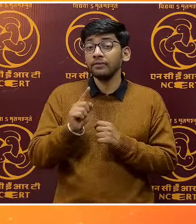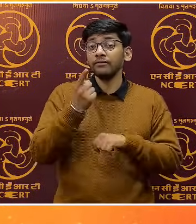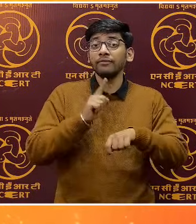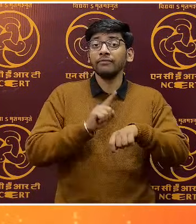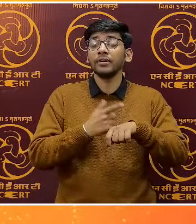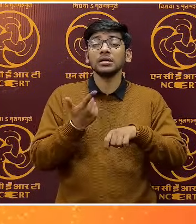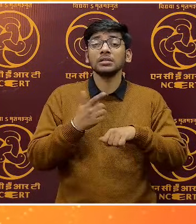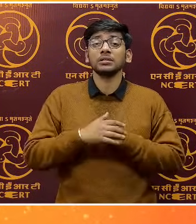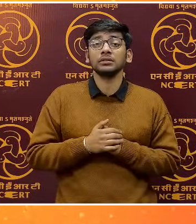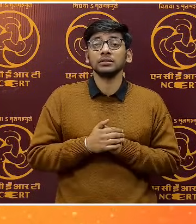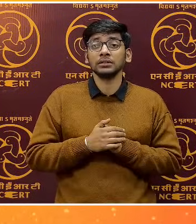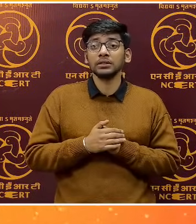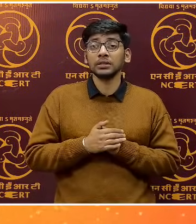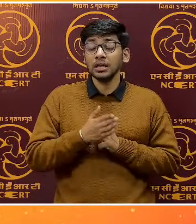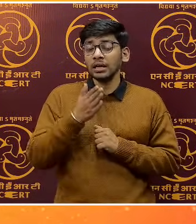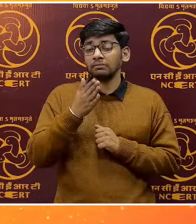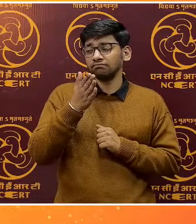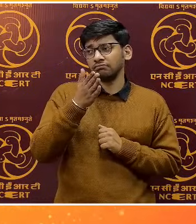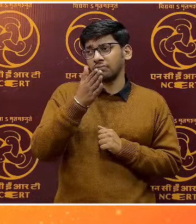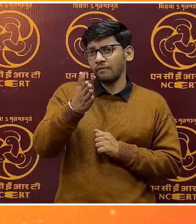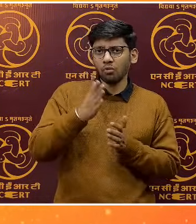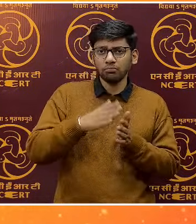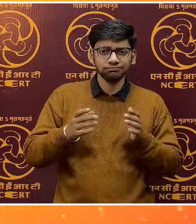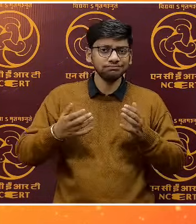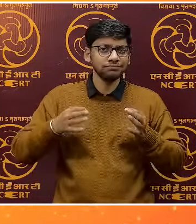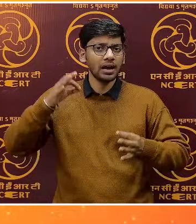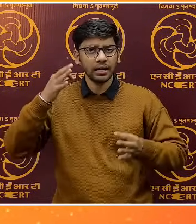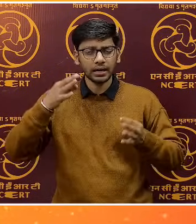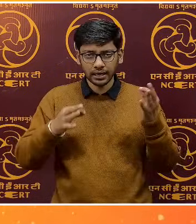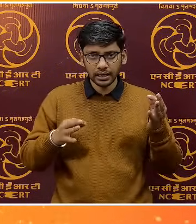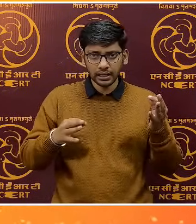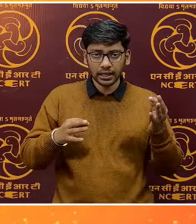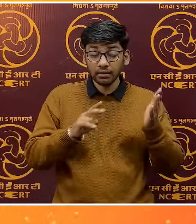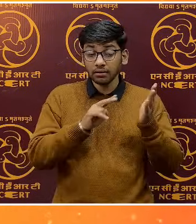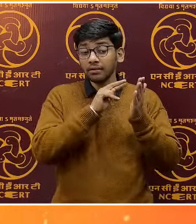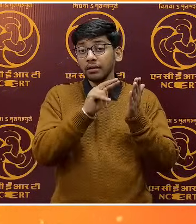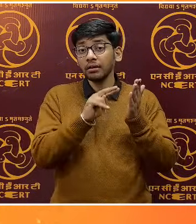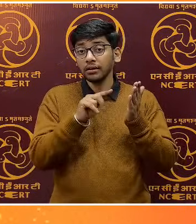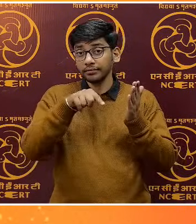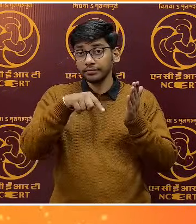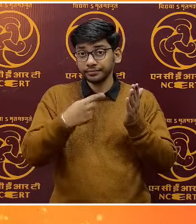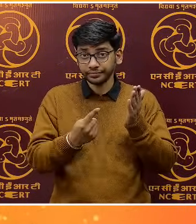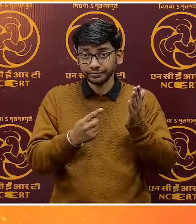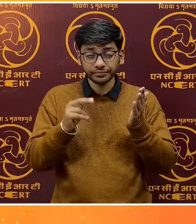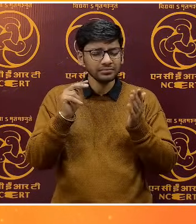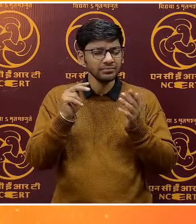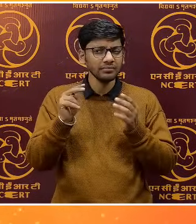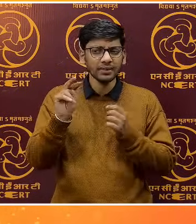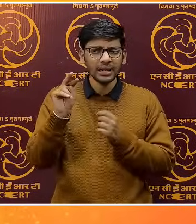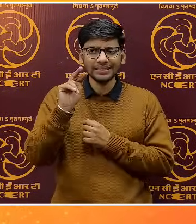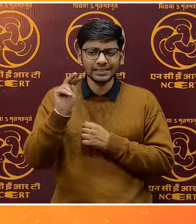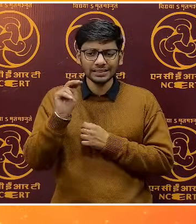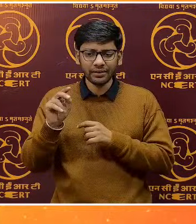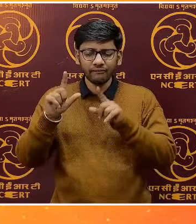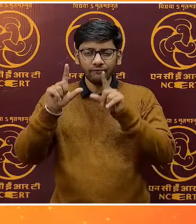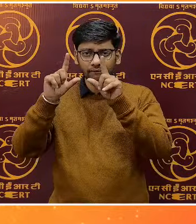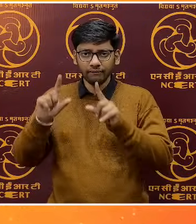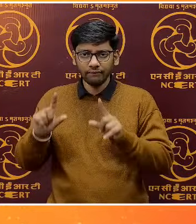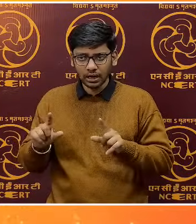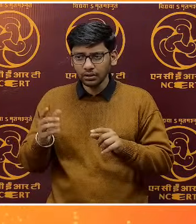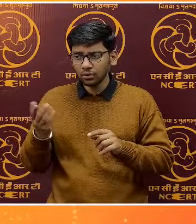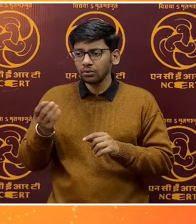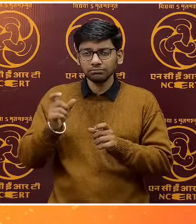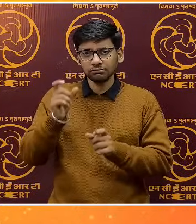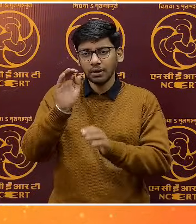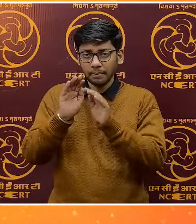is they are dancing. Now you have to read this one and you have to see in which picture somebody is